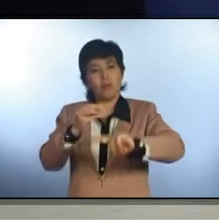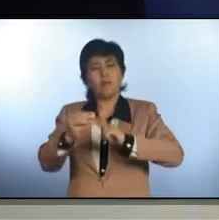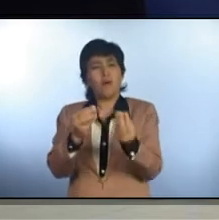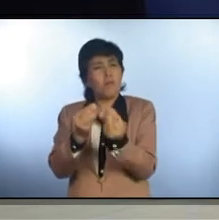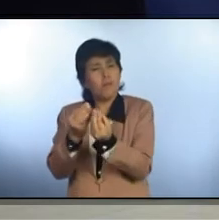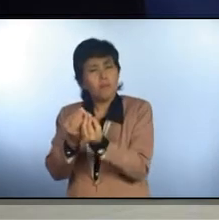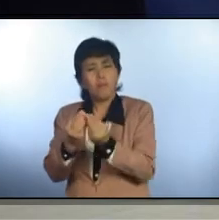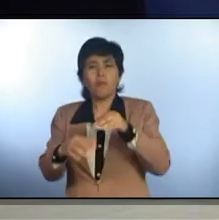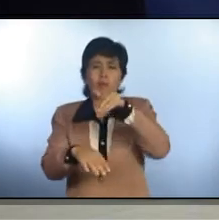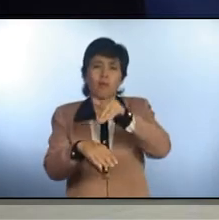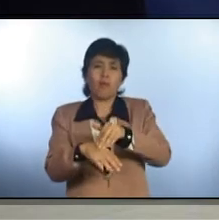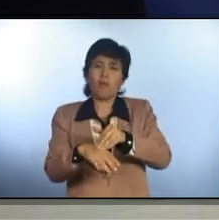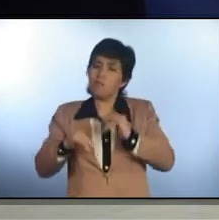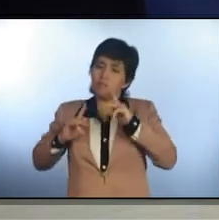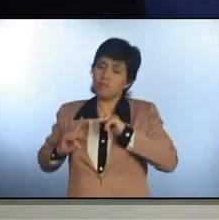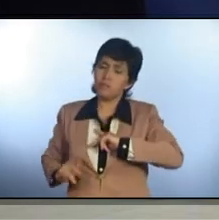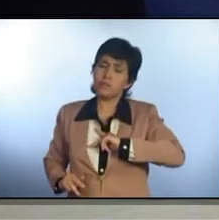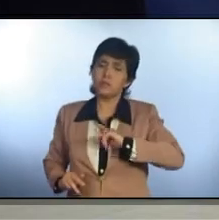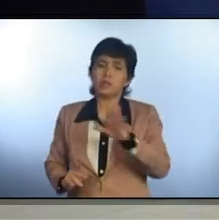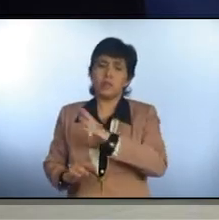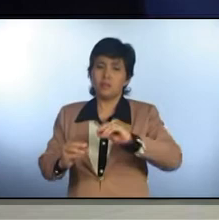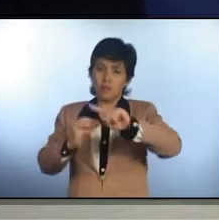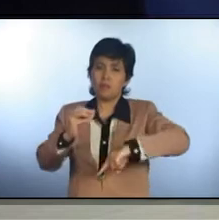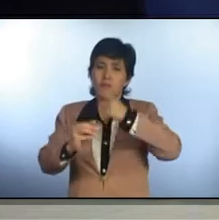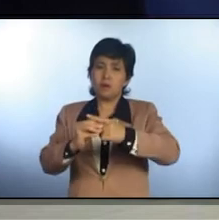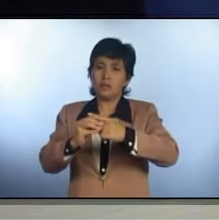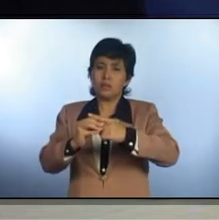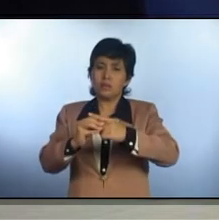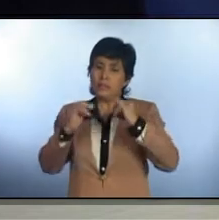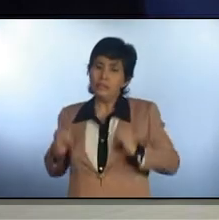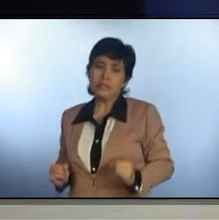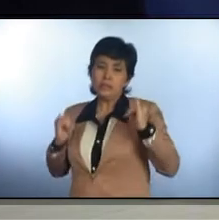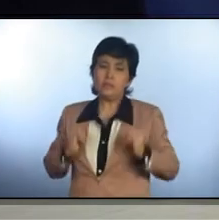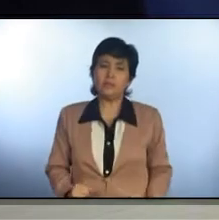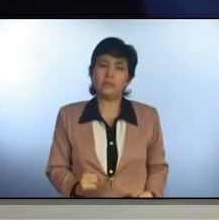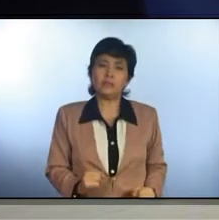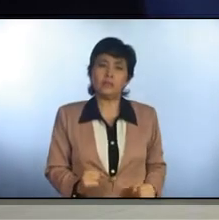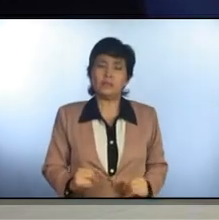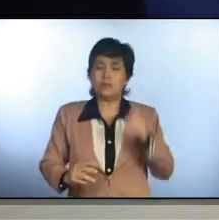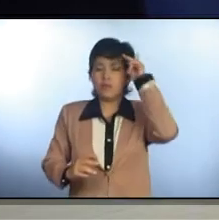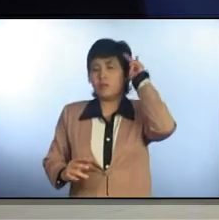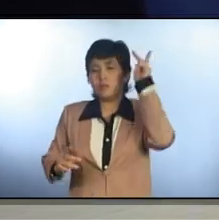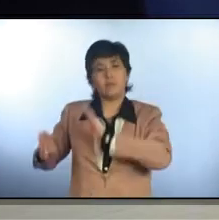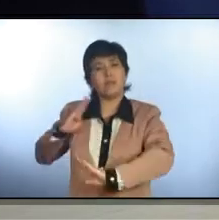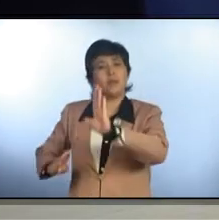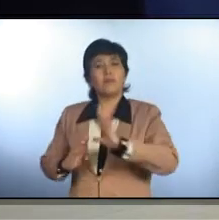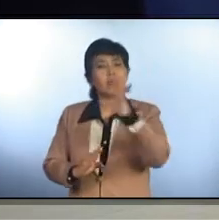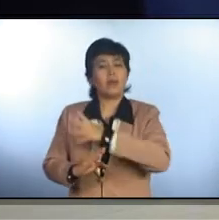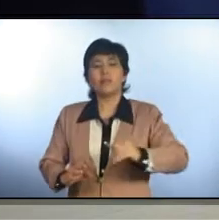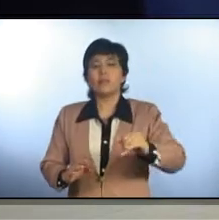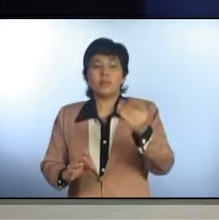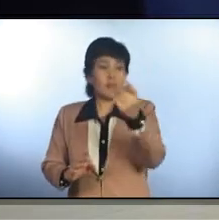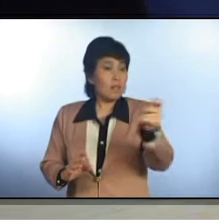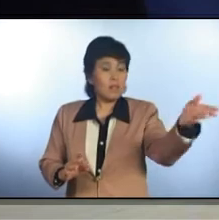more onto personal, about individual in terms of their cognitive, their behavior and their